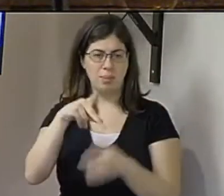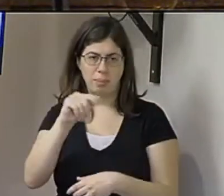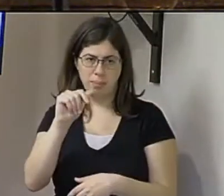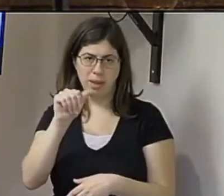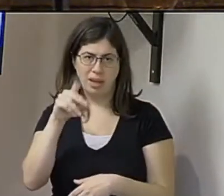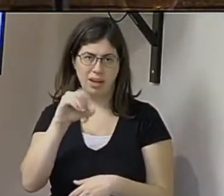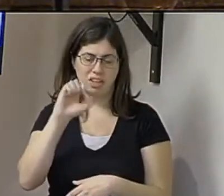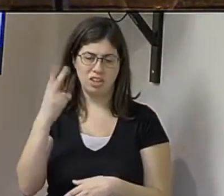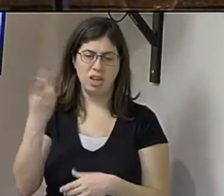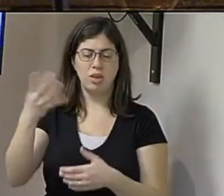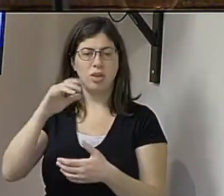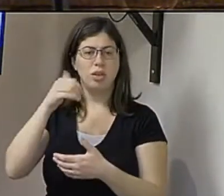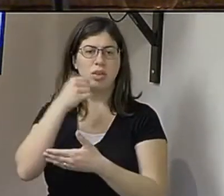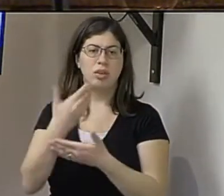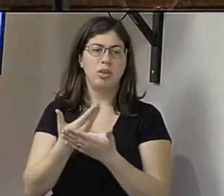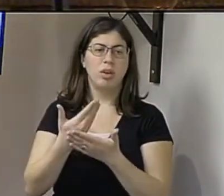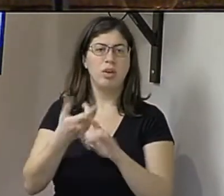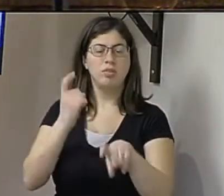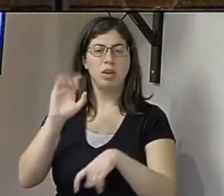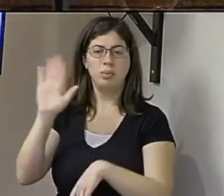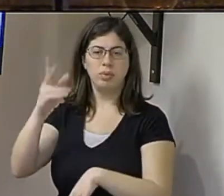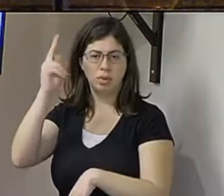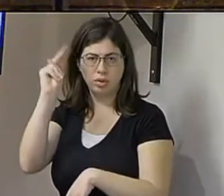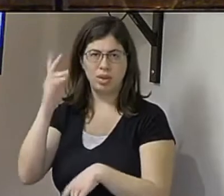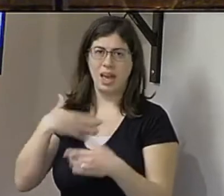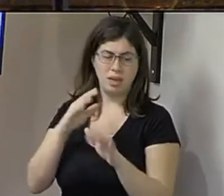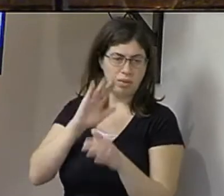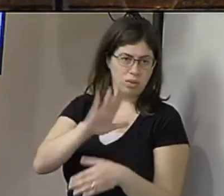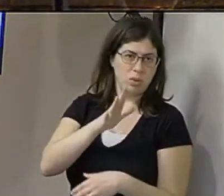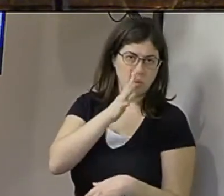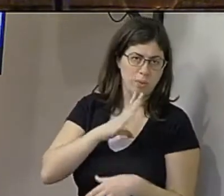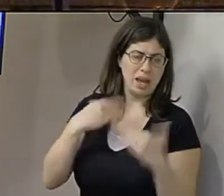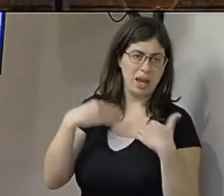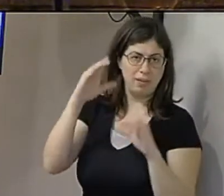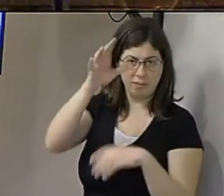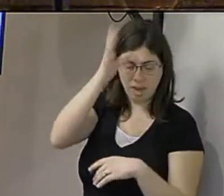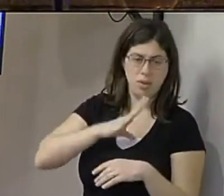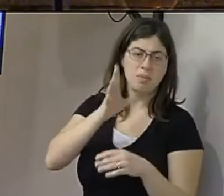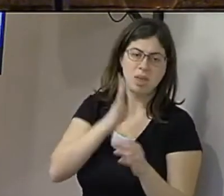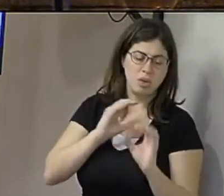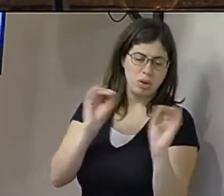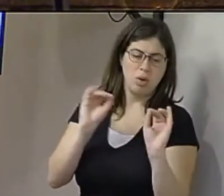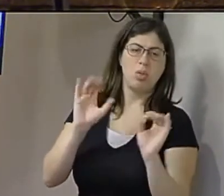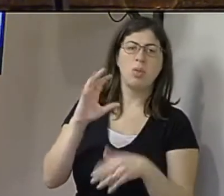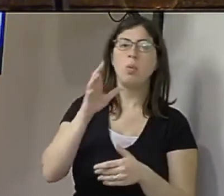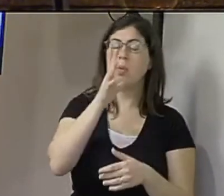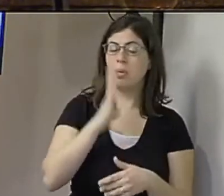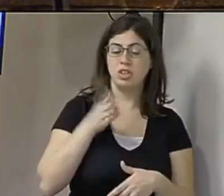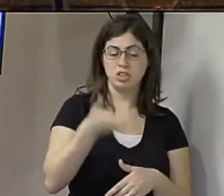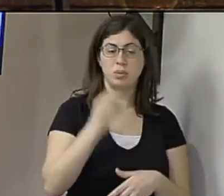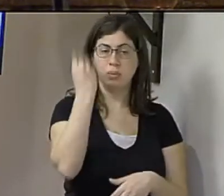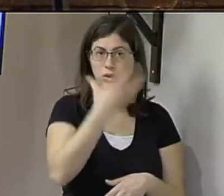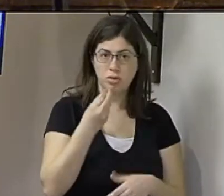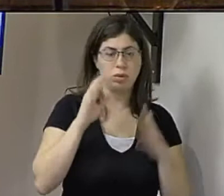Esther, the daughter of his uncle, for she had neither father nor mother. The young woman had a beautiful figure and was lovely to look at. And when her father and her mother